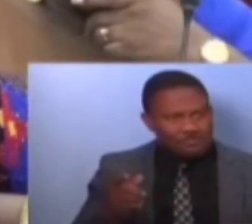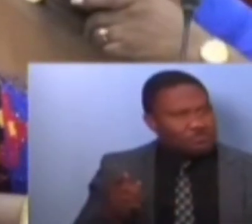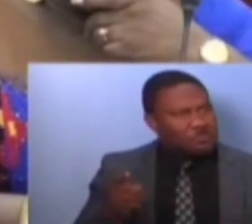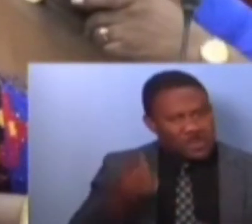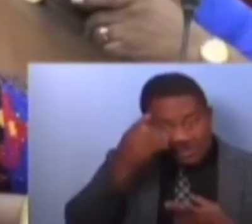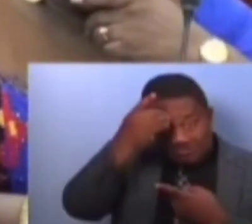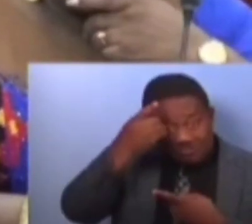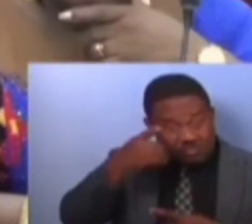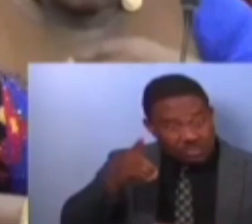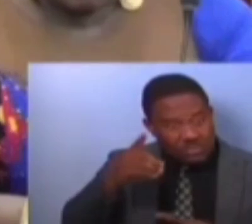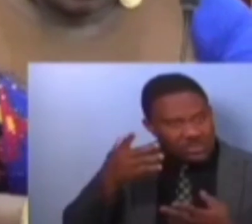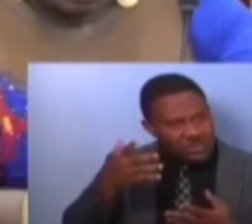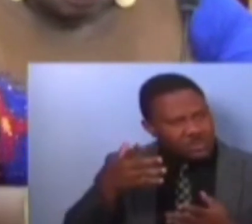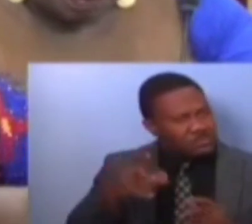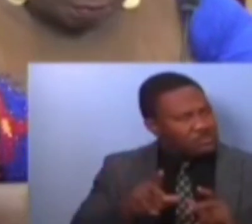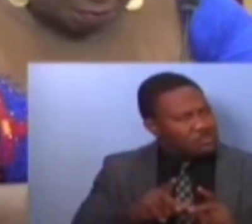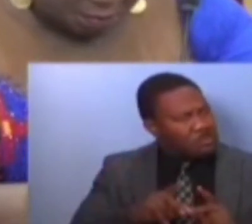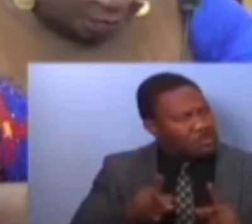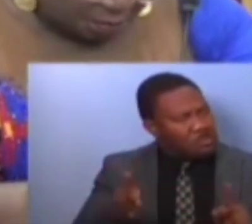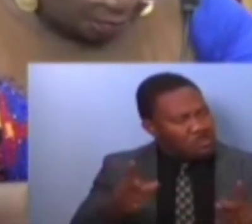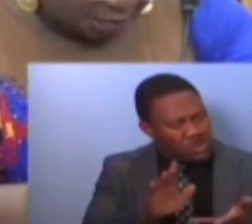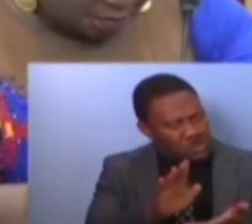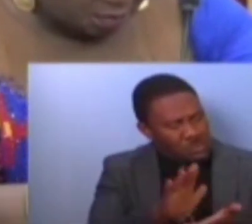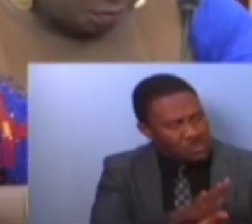executive in a public